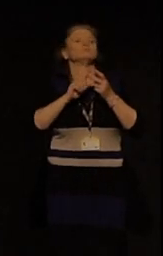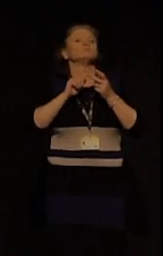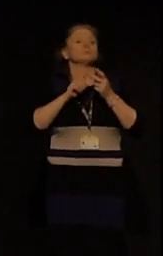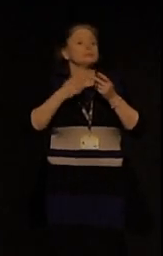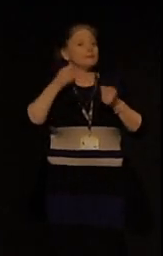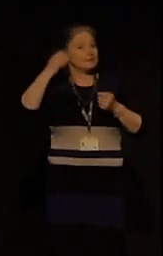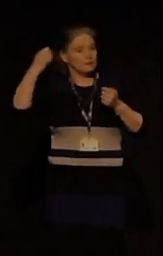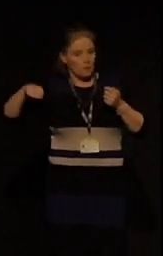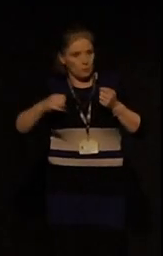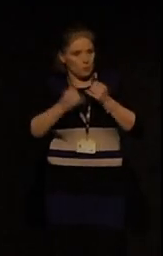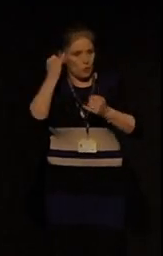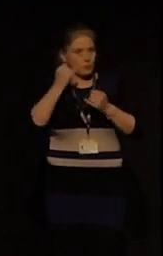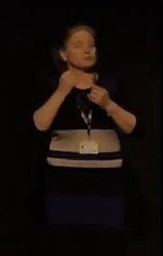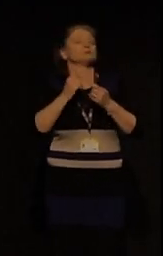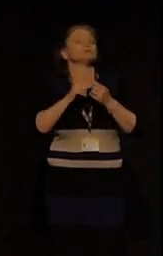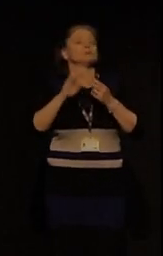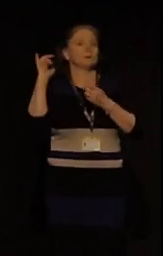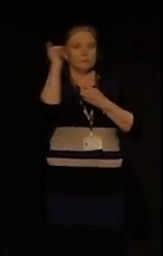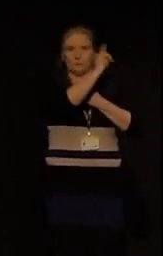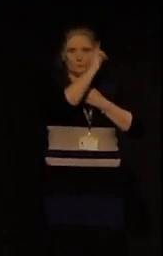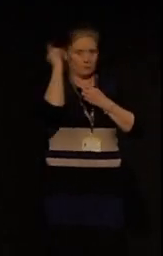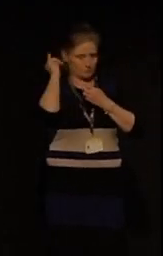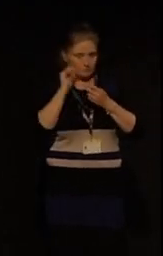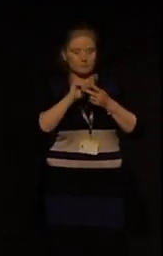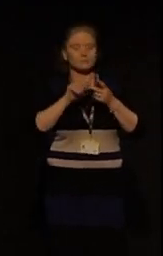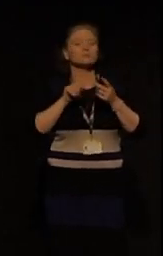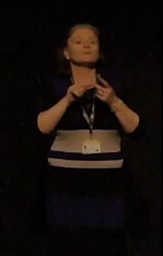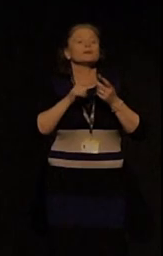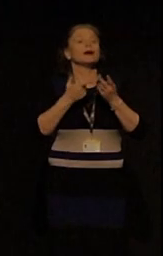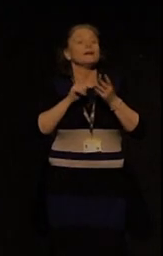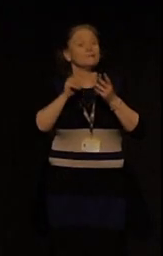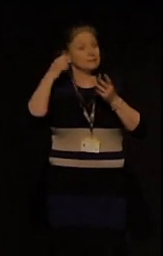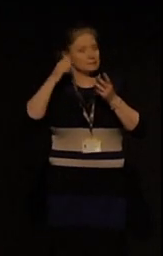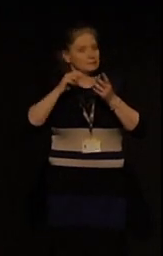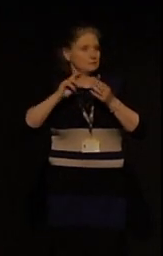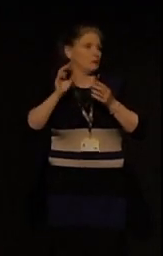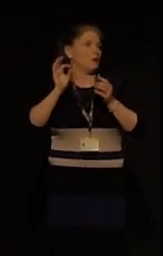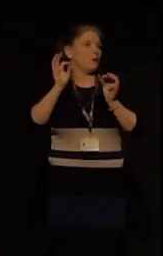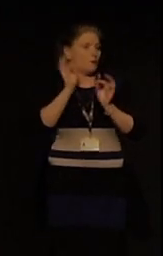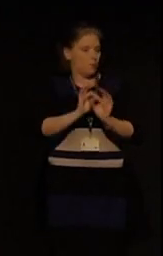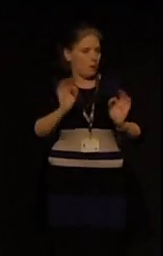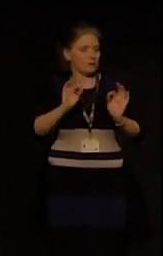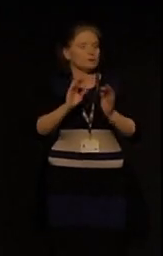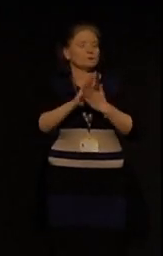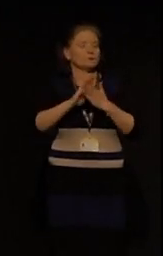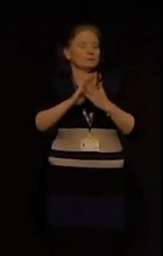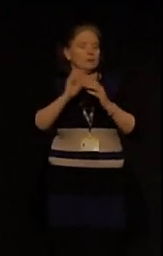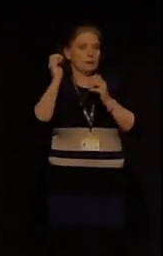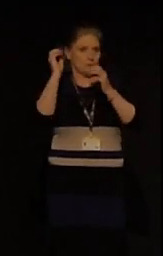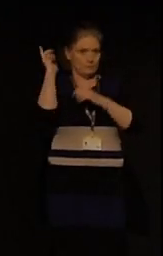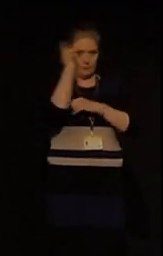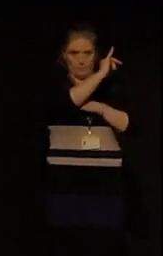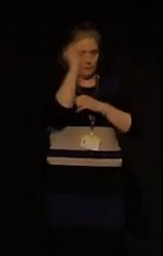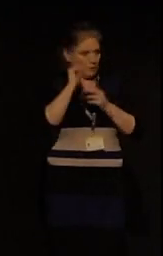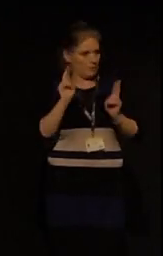got louder, we could see where the blood flow went up. And if the tinnitus got quieter, we could see where the brain activity went down.